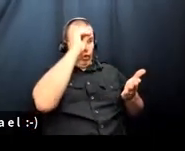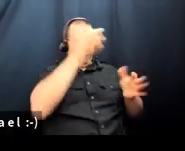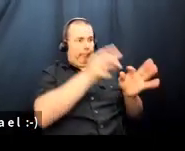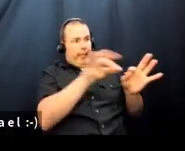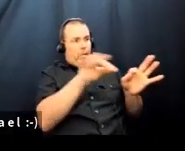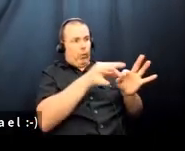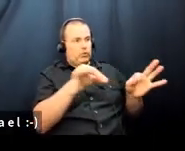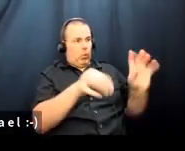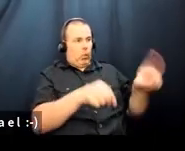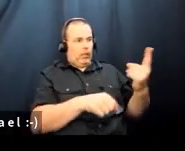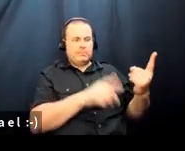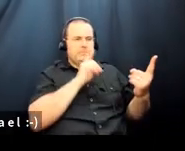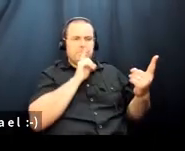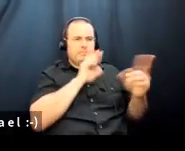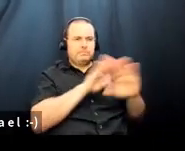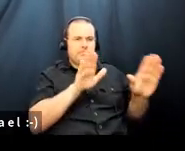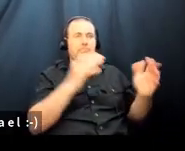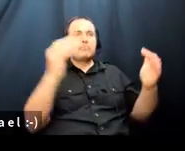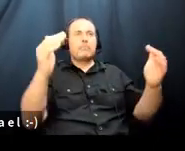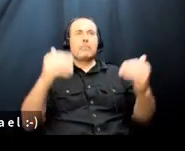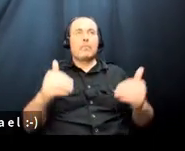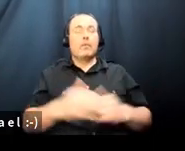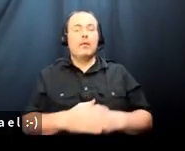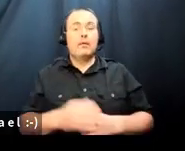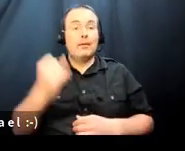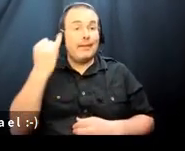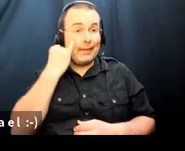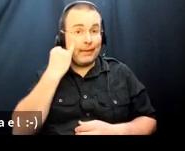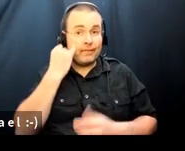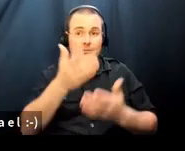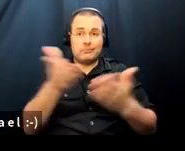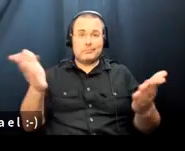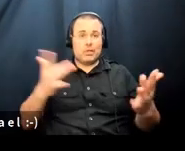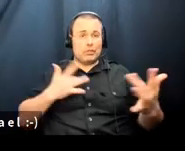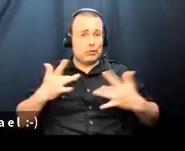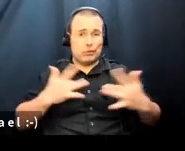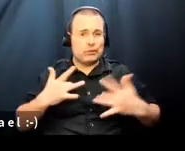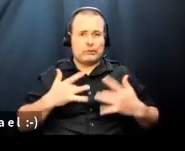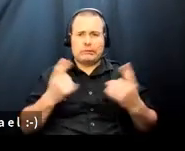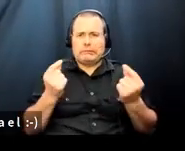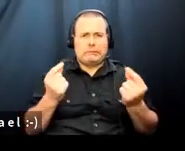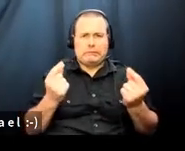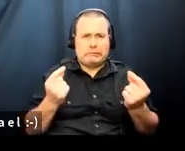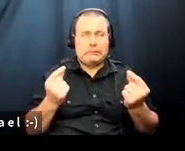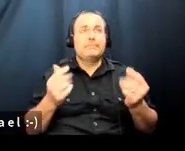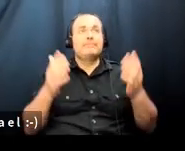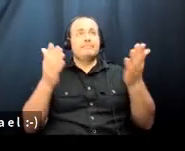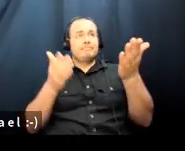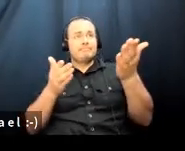So here's what you can do if you're concerned. Play matching